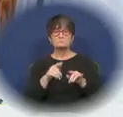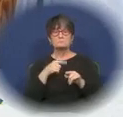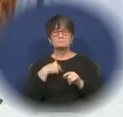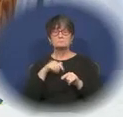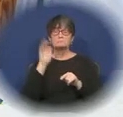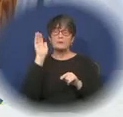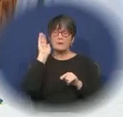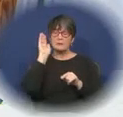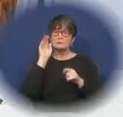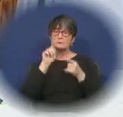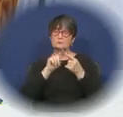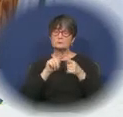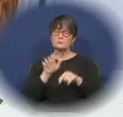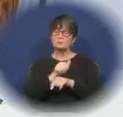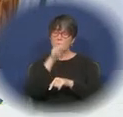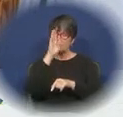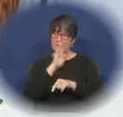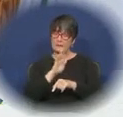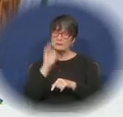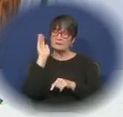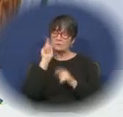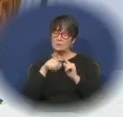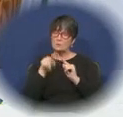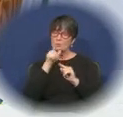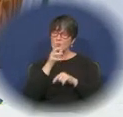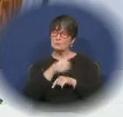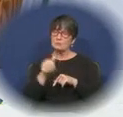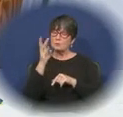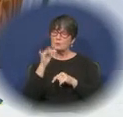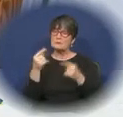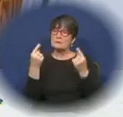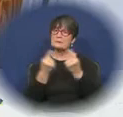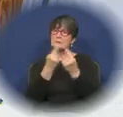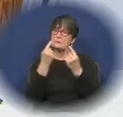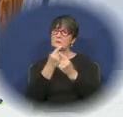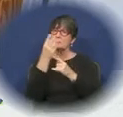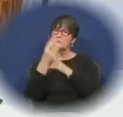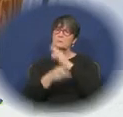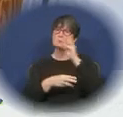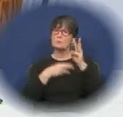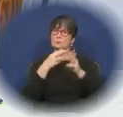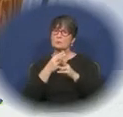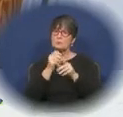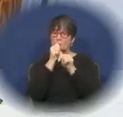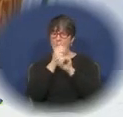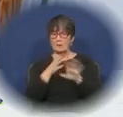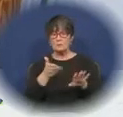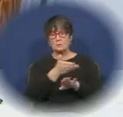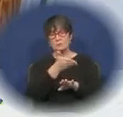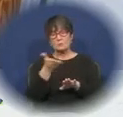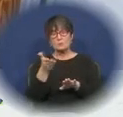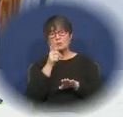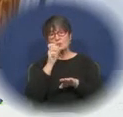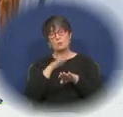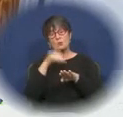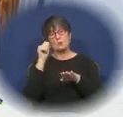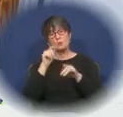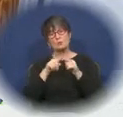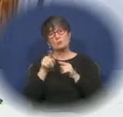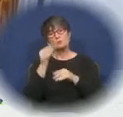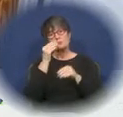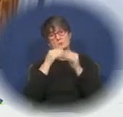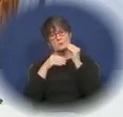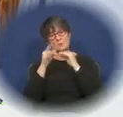Behold the Lamb of God, behold him who takes away the sins of the world. Blessed are those called to the